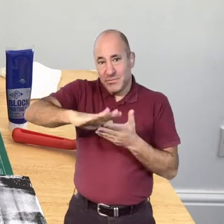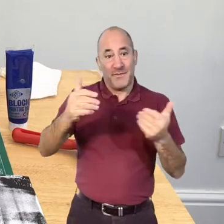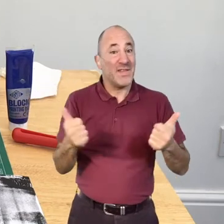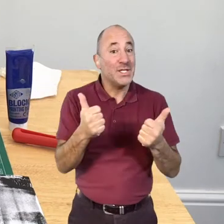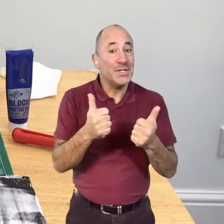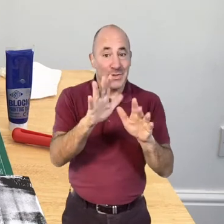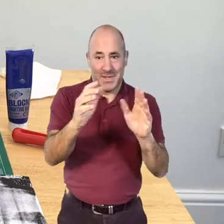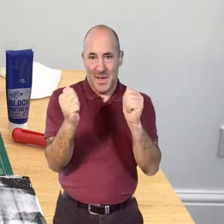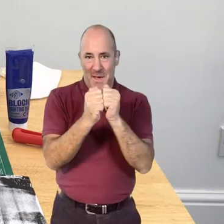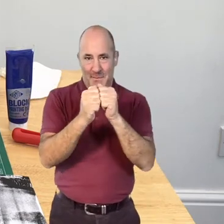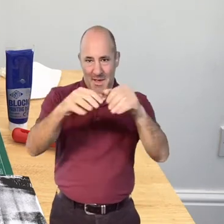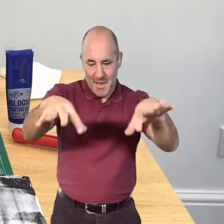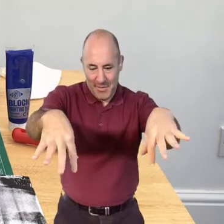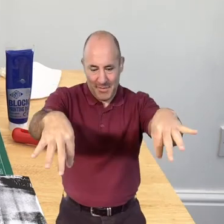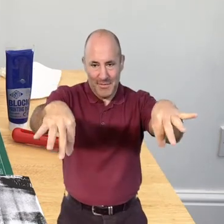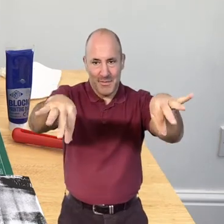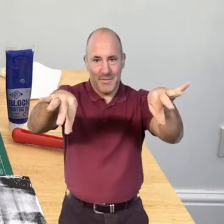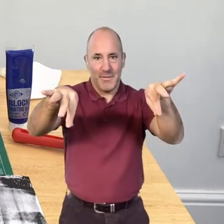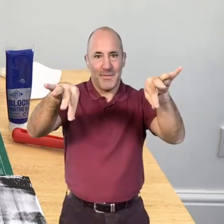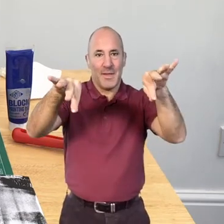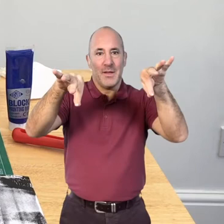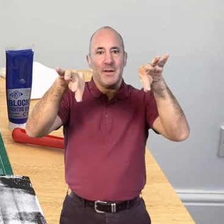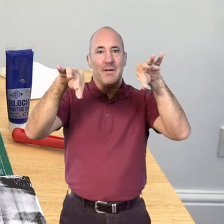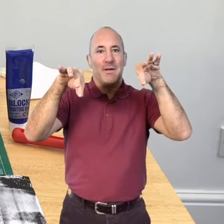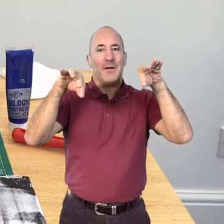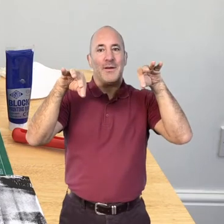Then I'm lifting the paper up